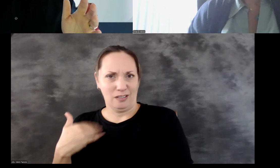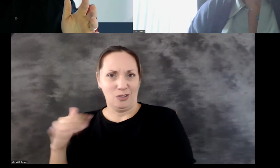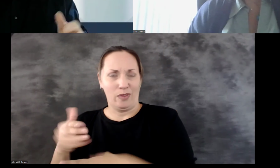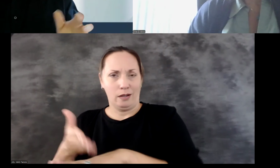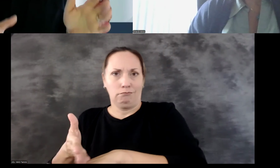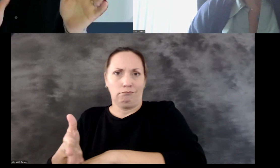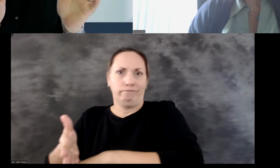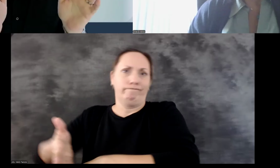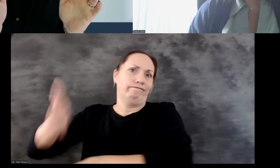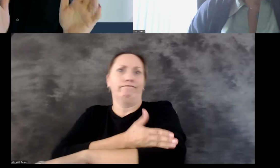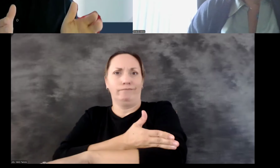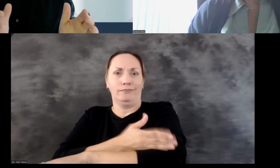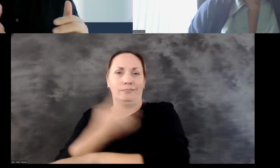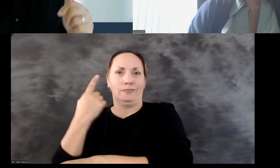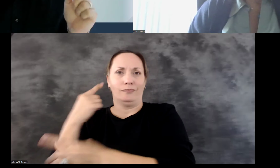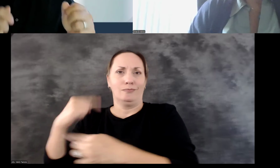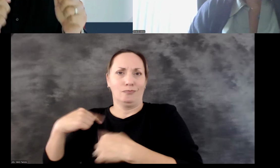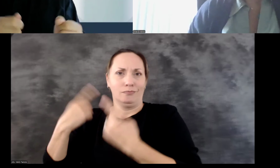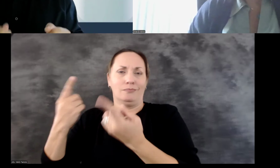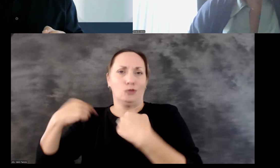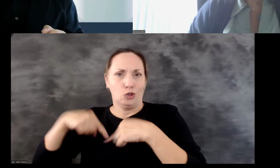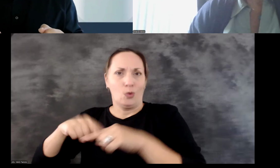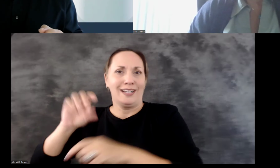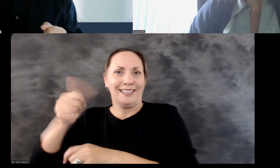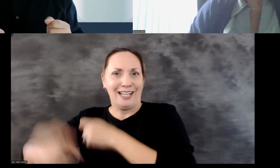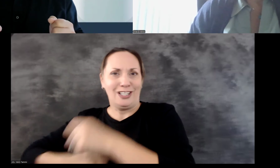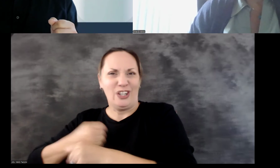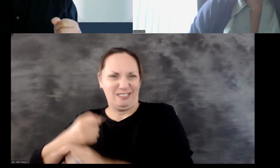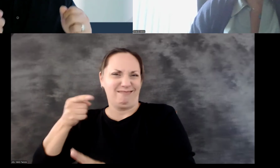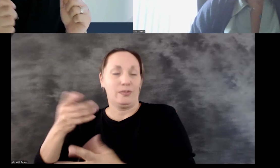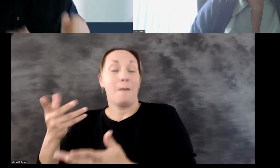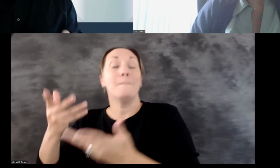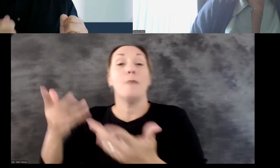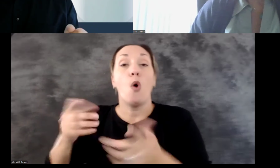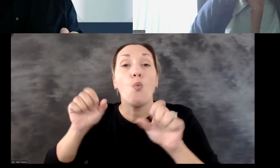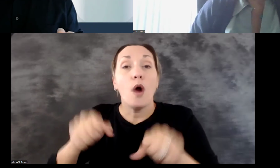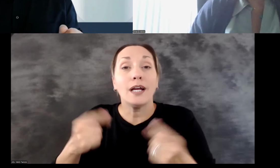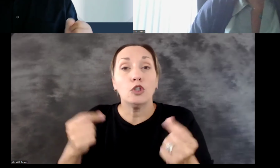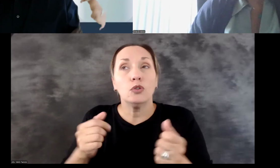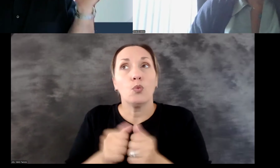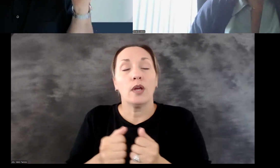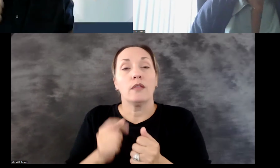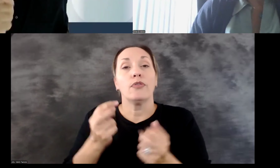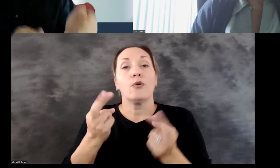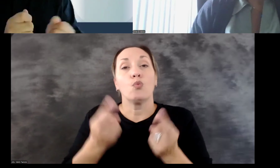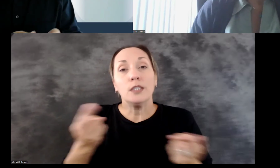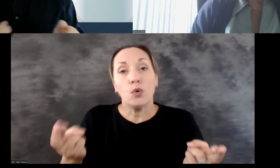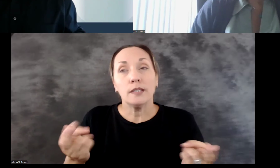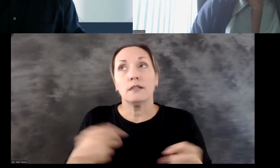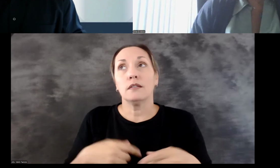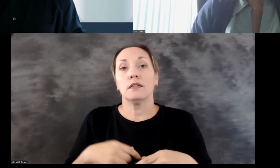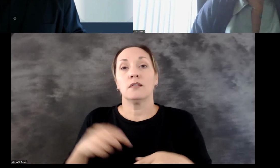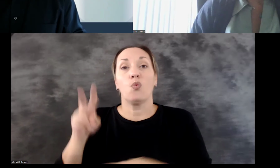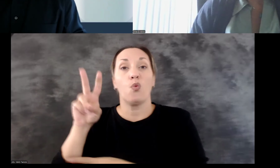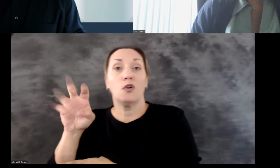of 10 years. But what can you do with the resources with